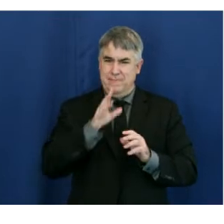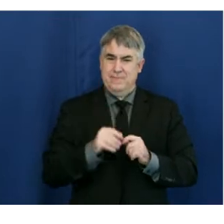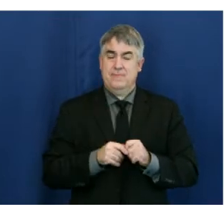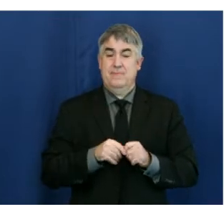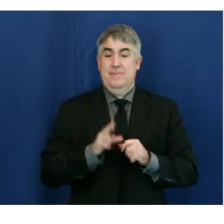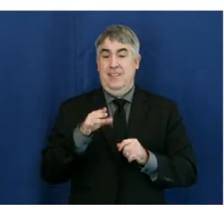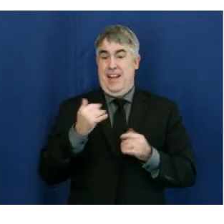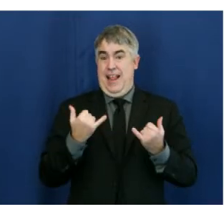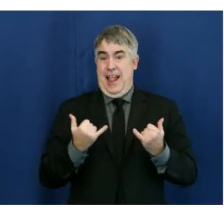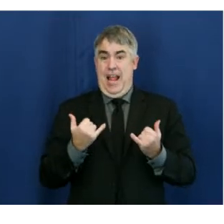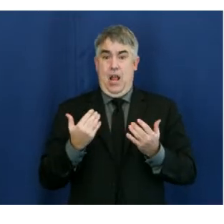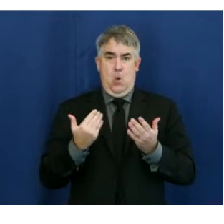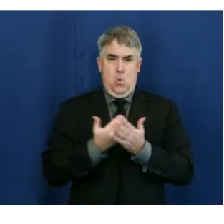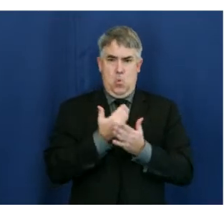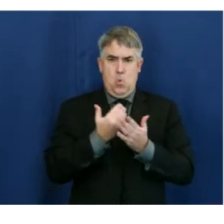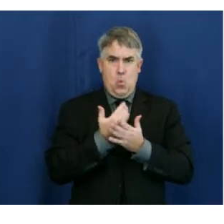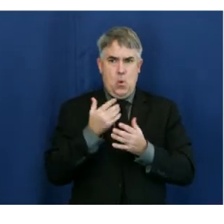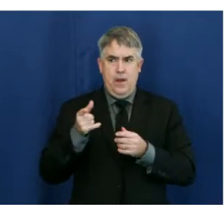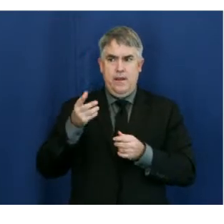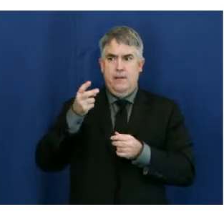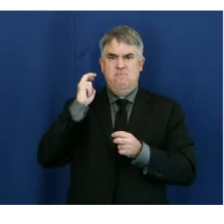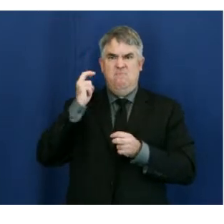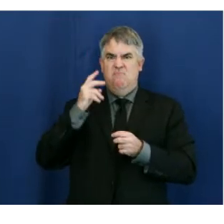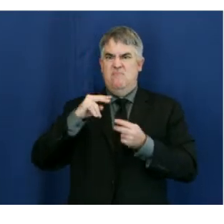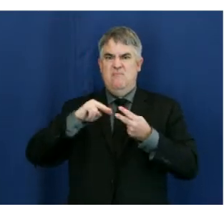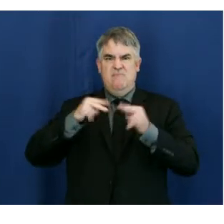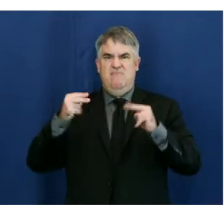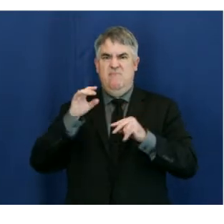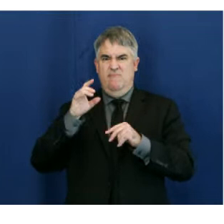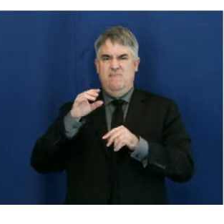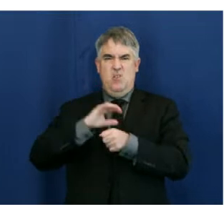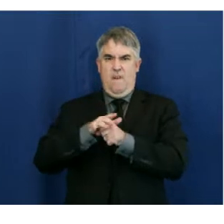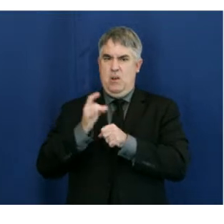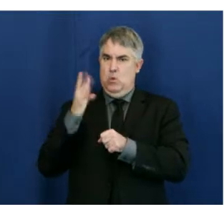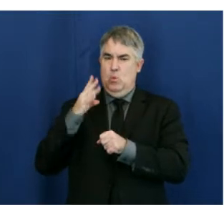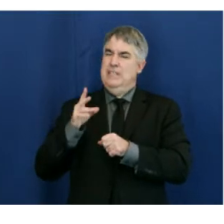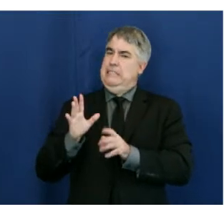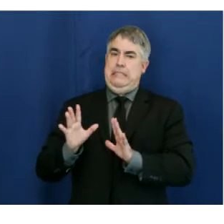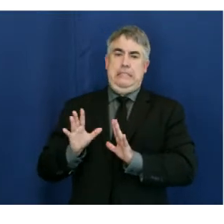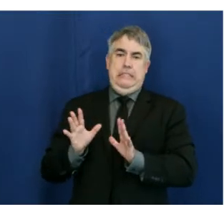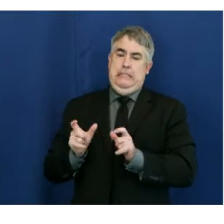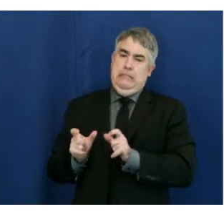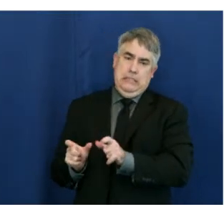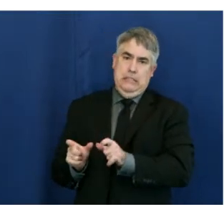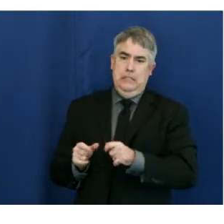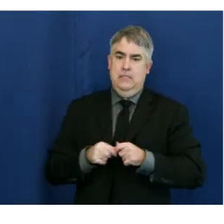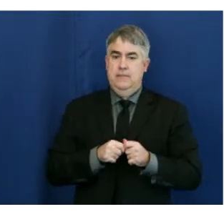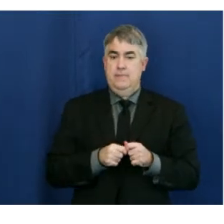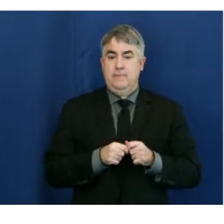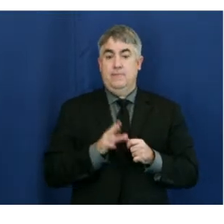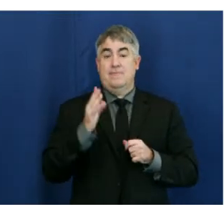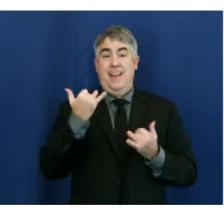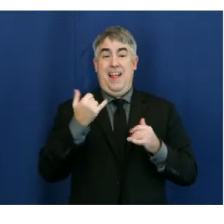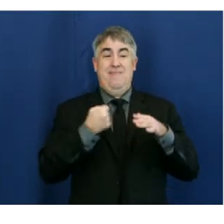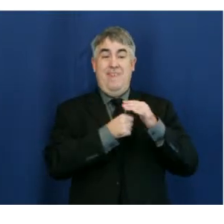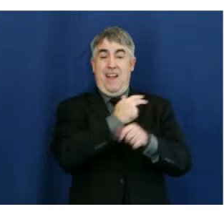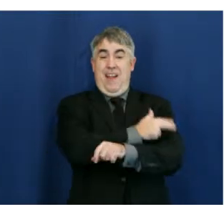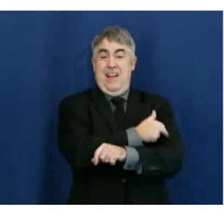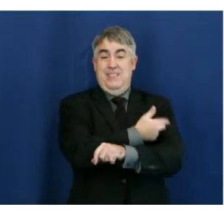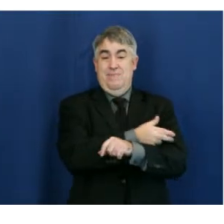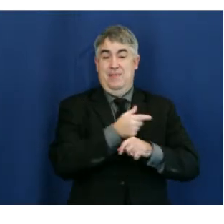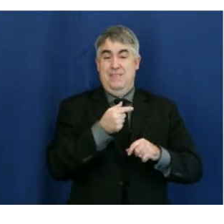COVID-19 now present in San Diego County. Hospitalizations, again, you see a slight uptick there in